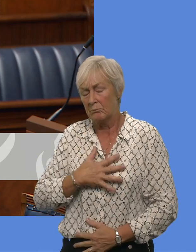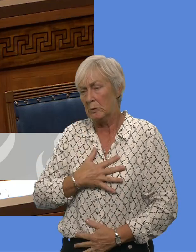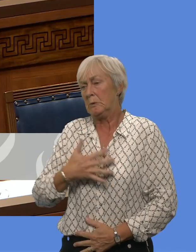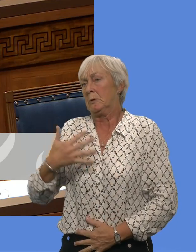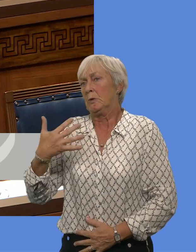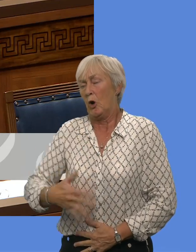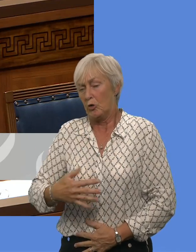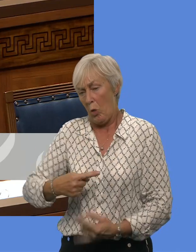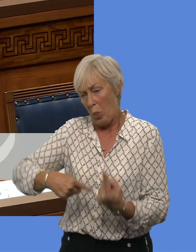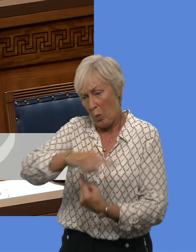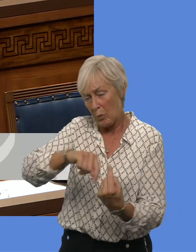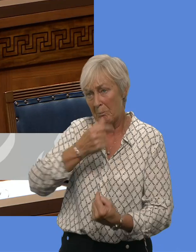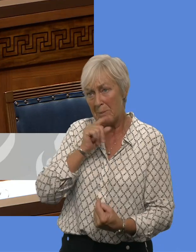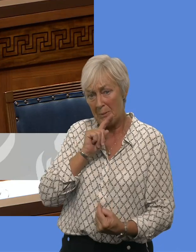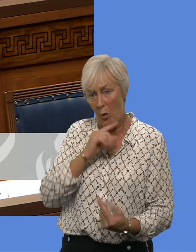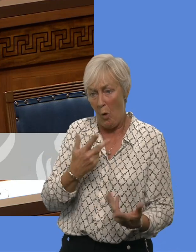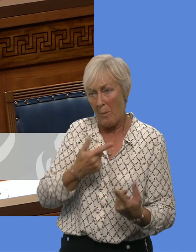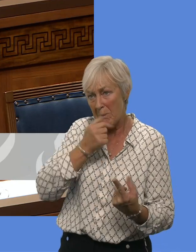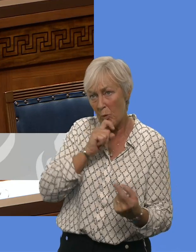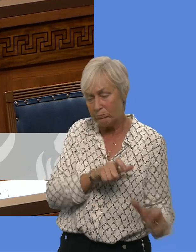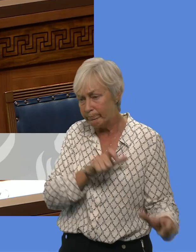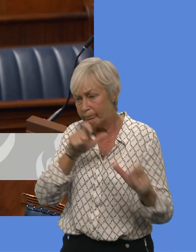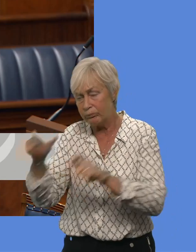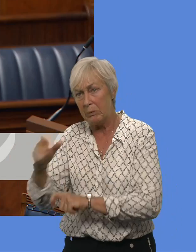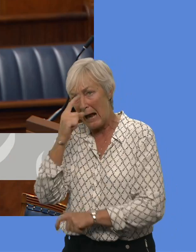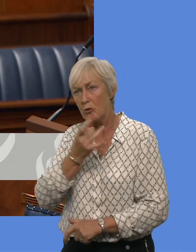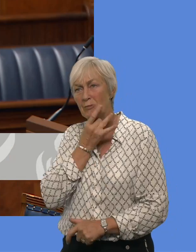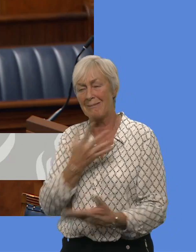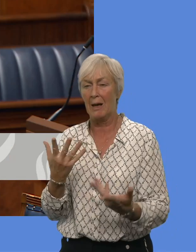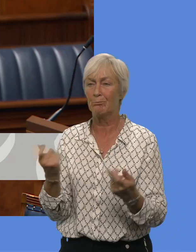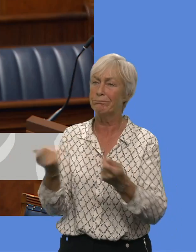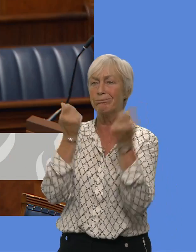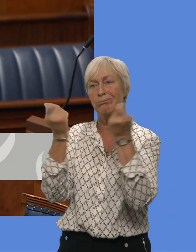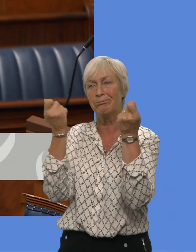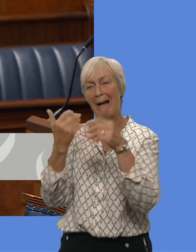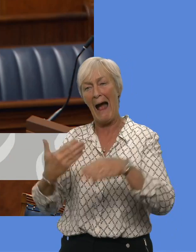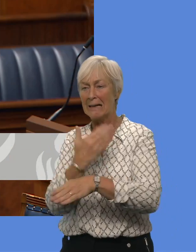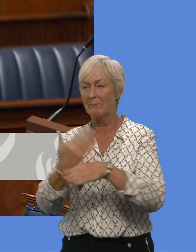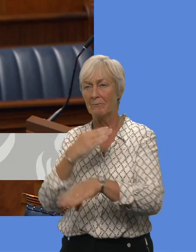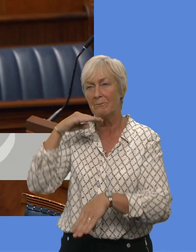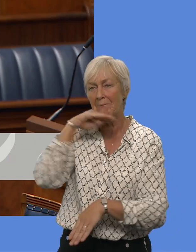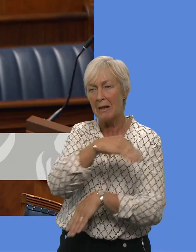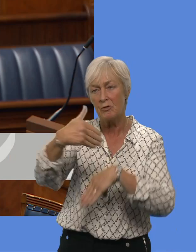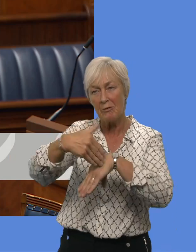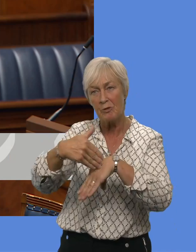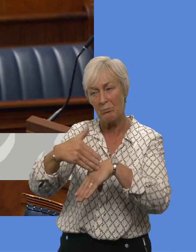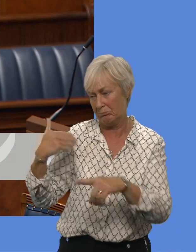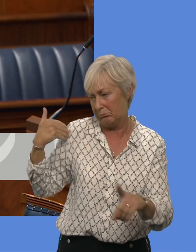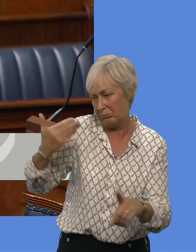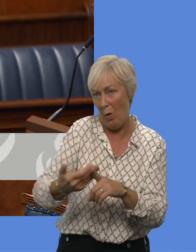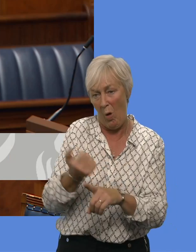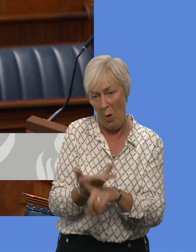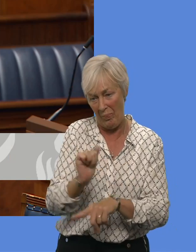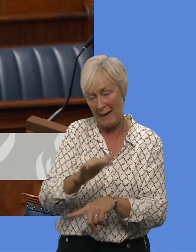caused to victims and survivors, anything that would risk any glorification of any act of violence or terrorism on that site.